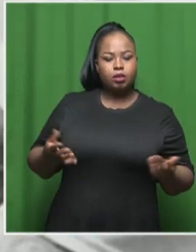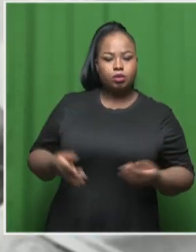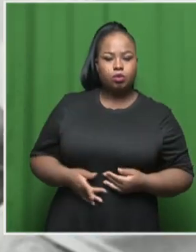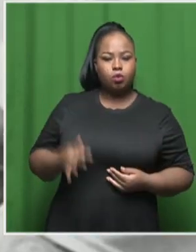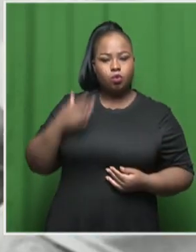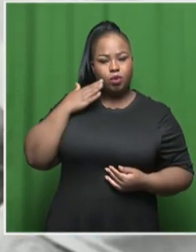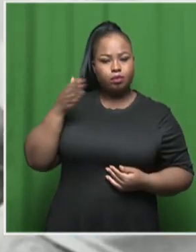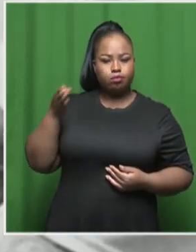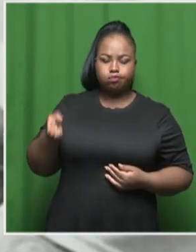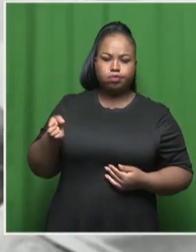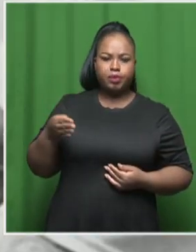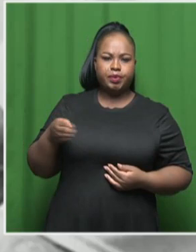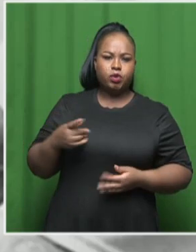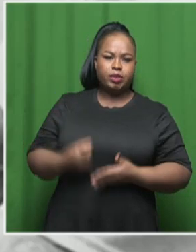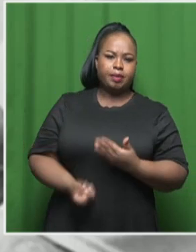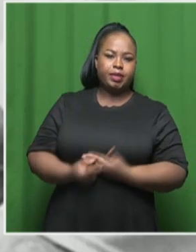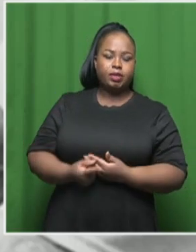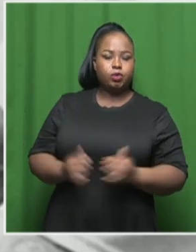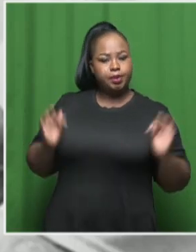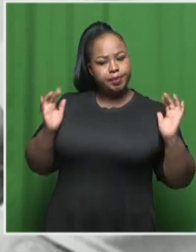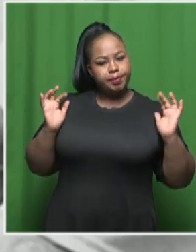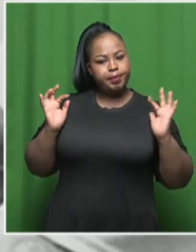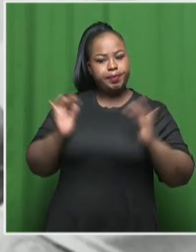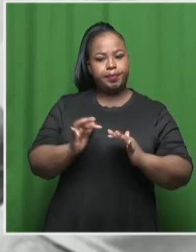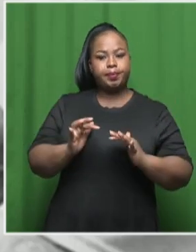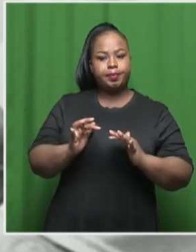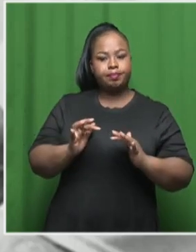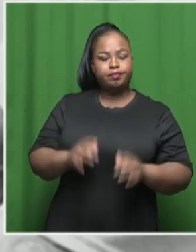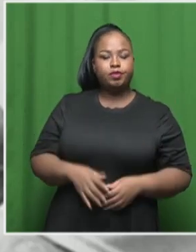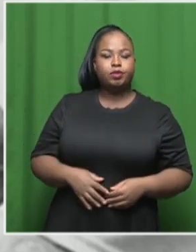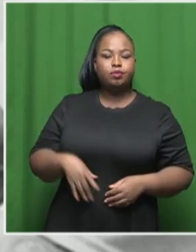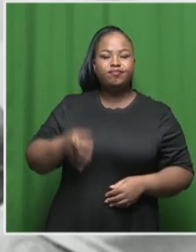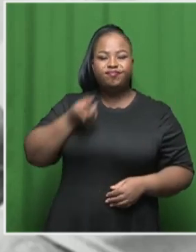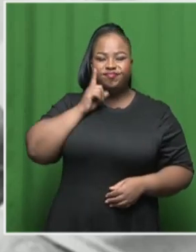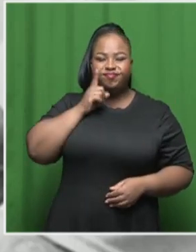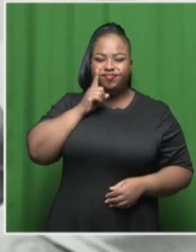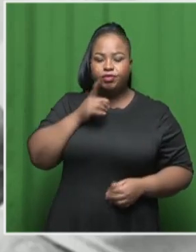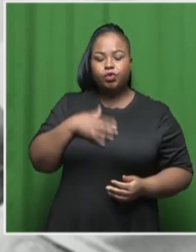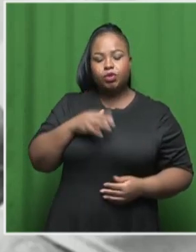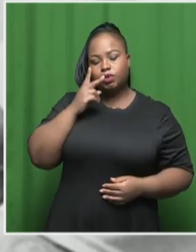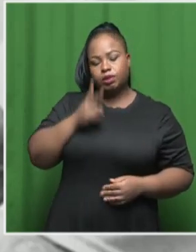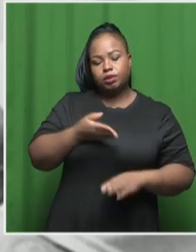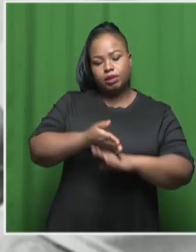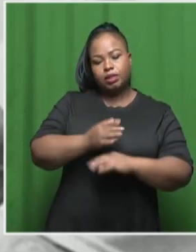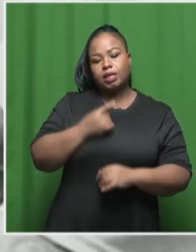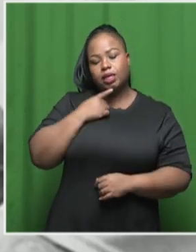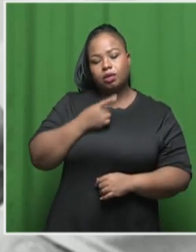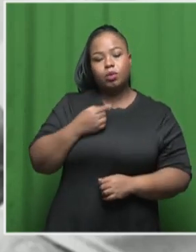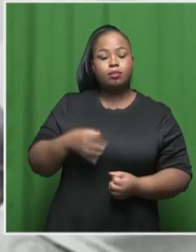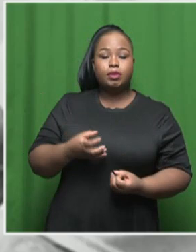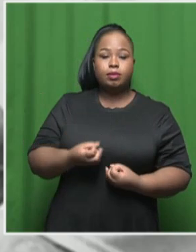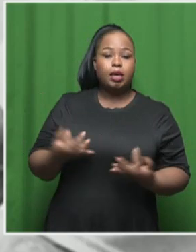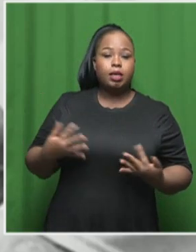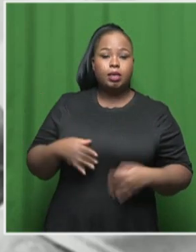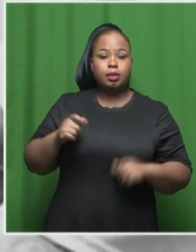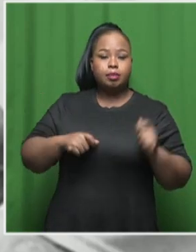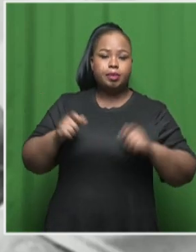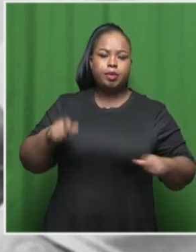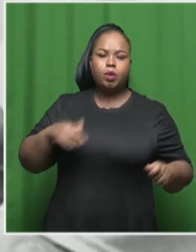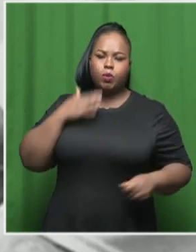the convention isn't happening. So the idea is then to come and explore tattooing. Like you said earlier, there's a huge variety of